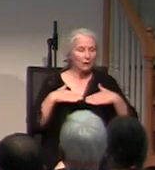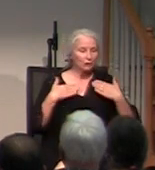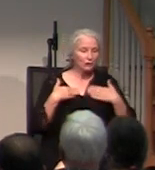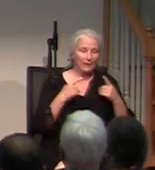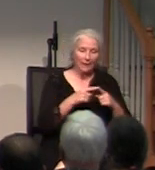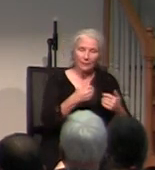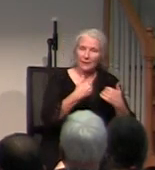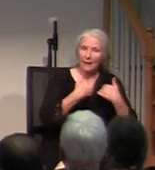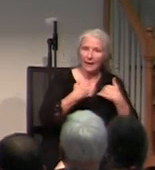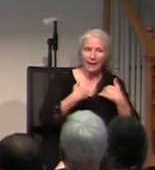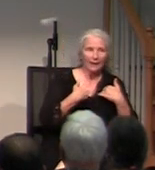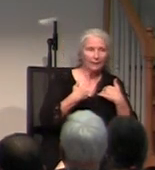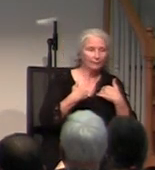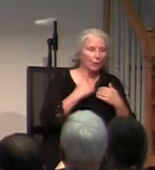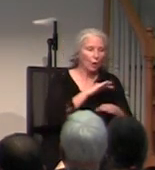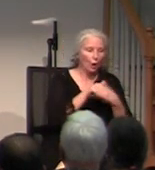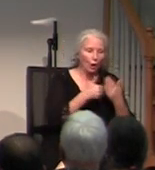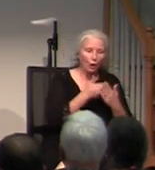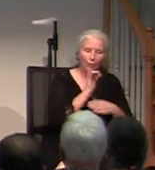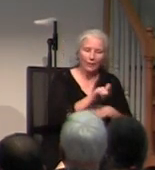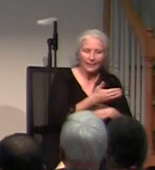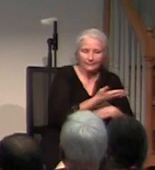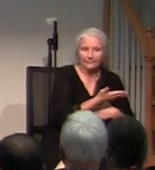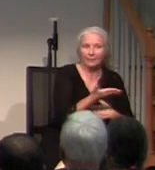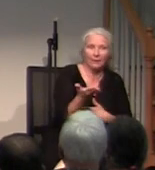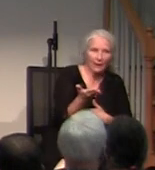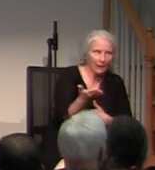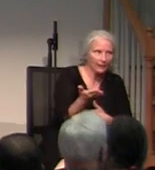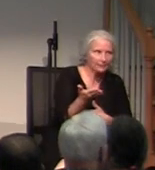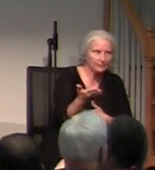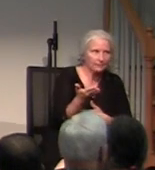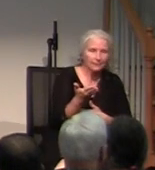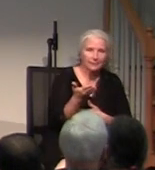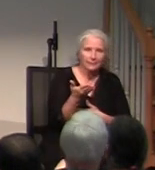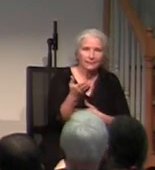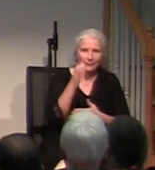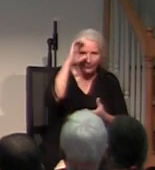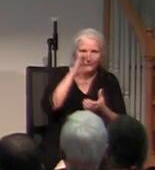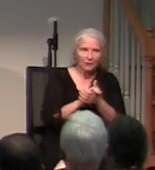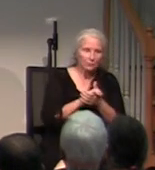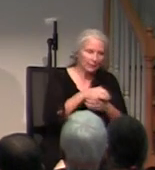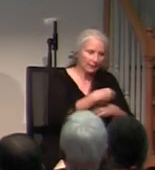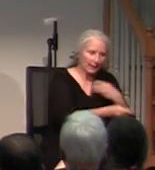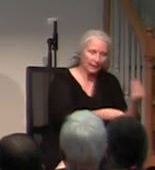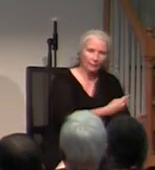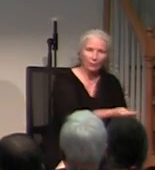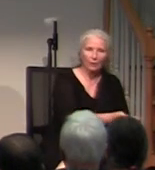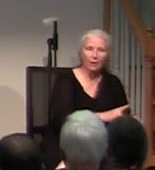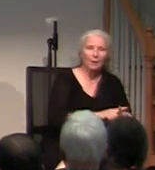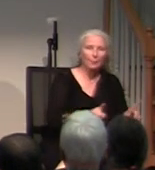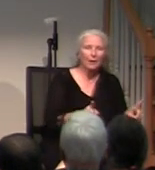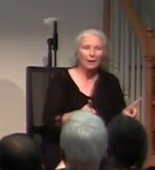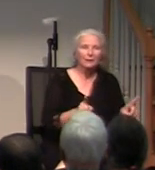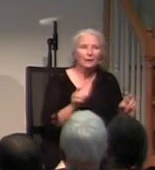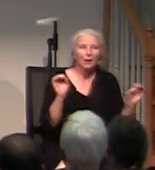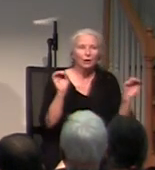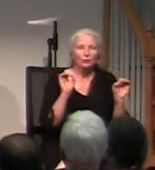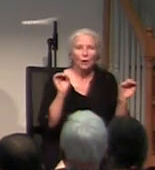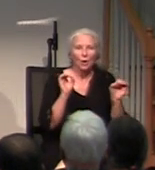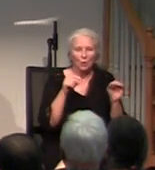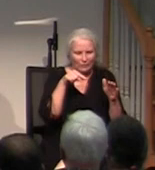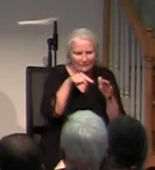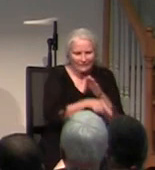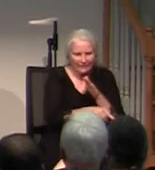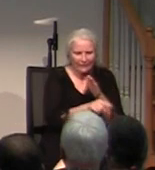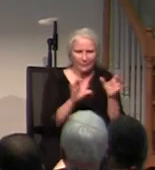the things that the bridegroom has given her. But rather than accept the free gift of intimate connection and love with her